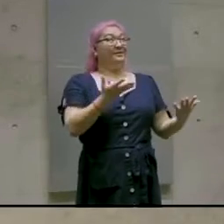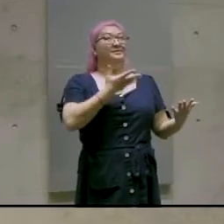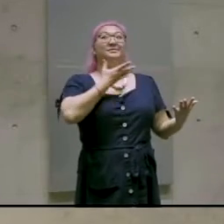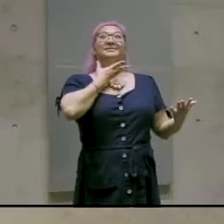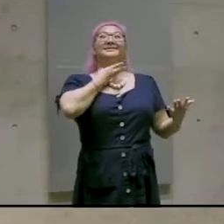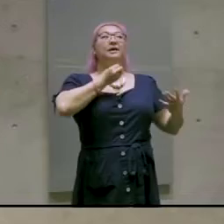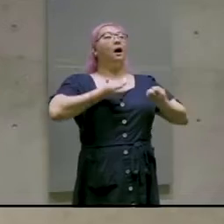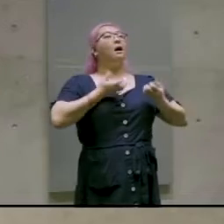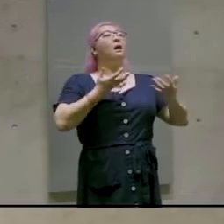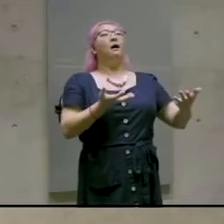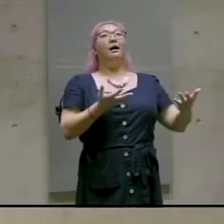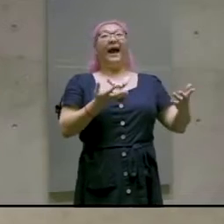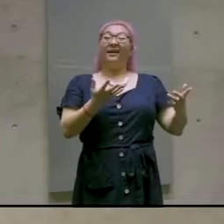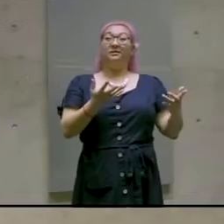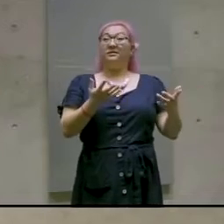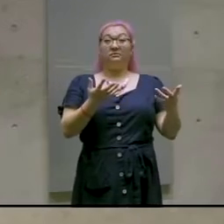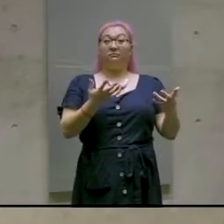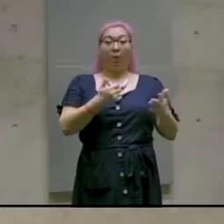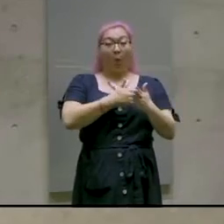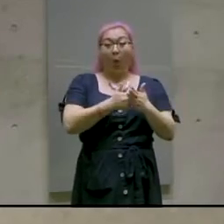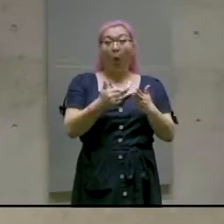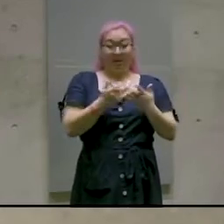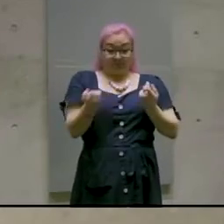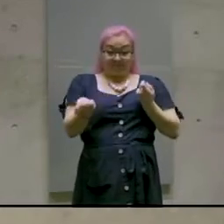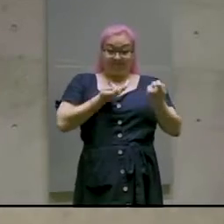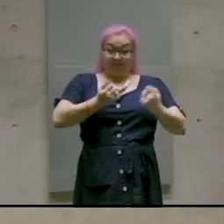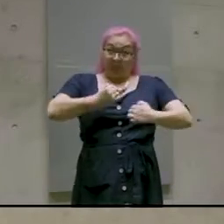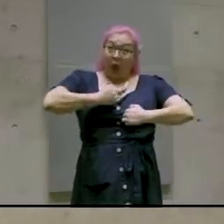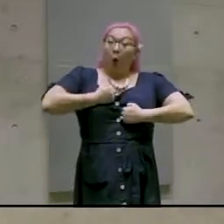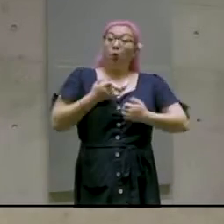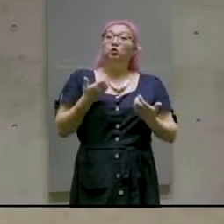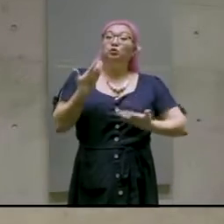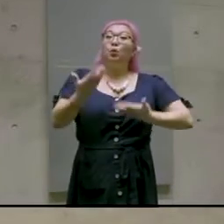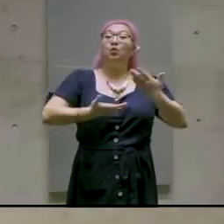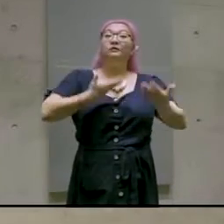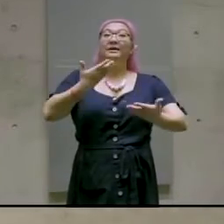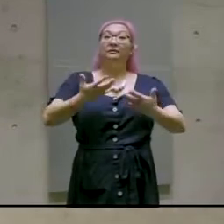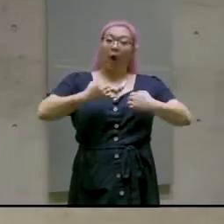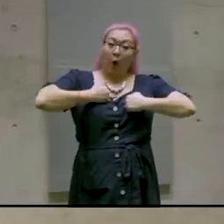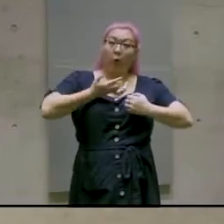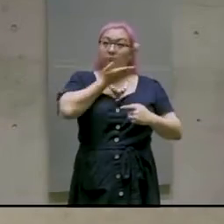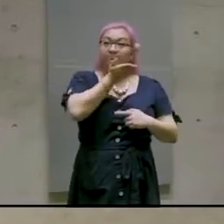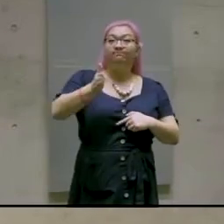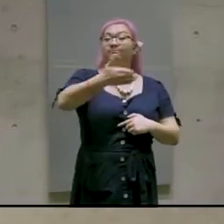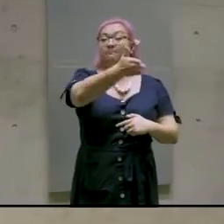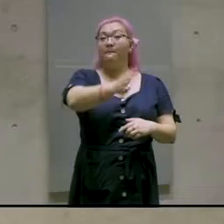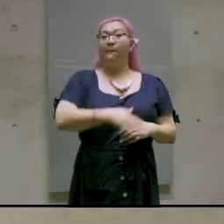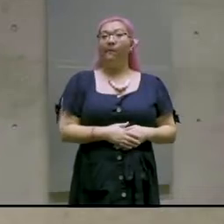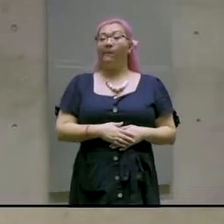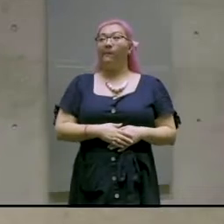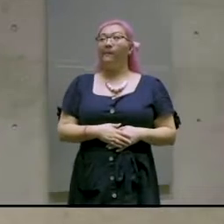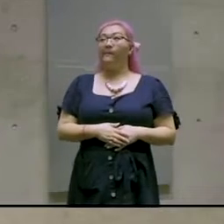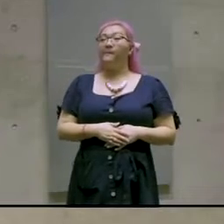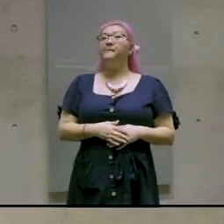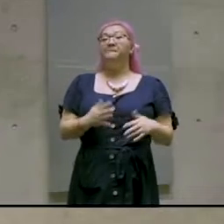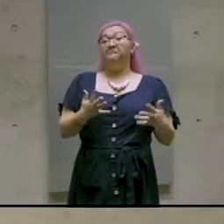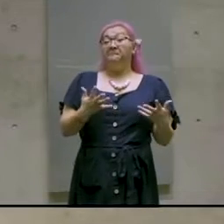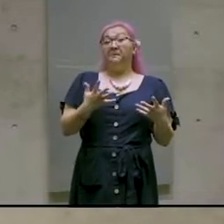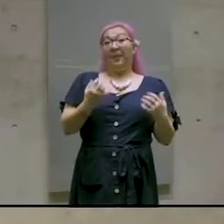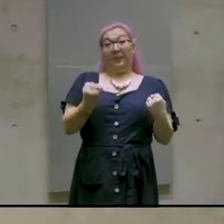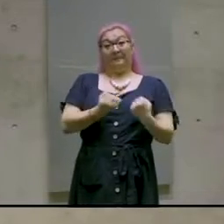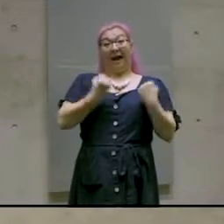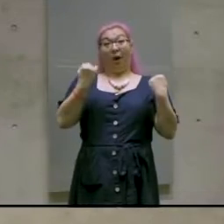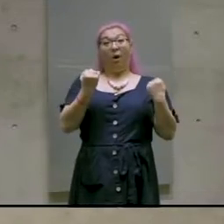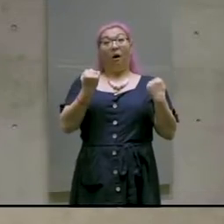narrative and co-authoring their experience, co-authoring their idea of their protagonist with the game as they do so. But its power kind of derives from the player